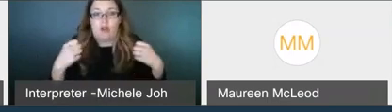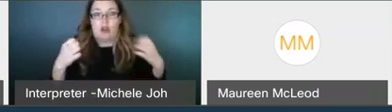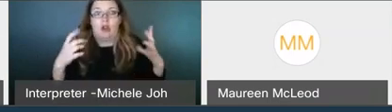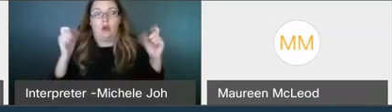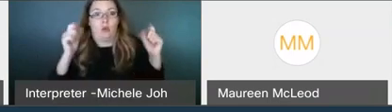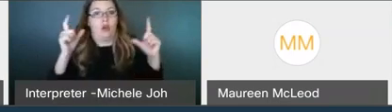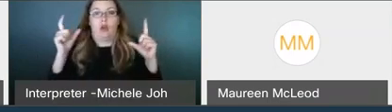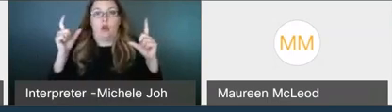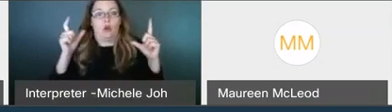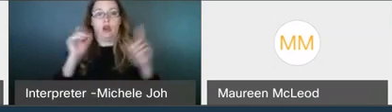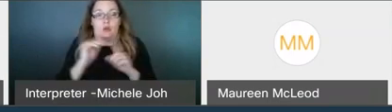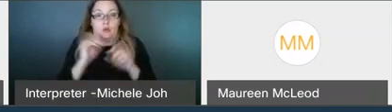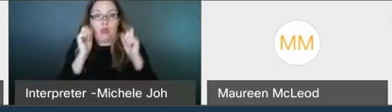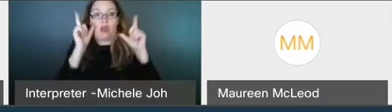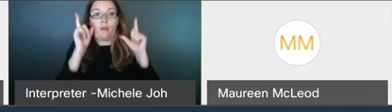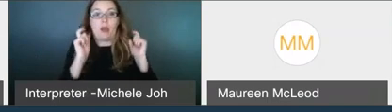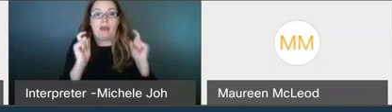will revive the person immediately.